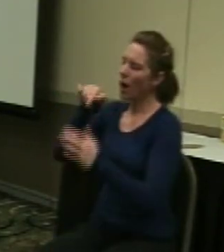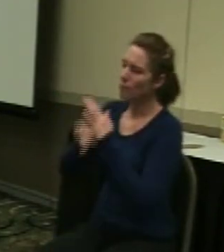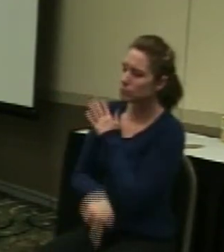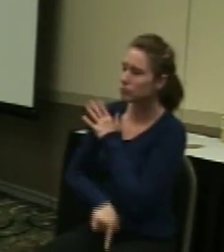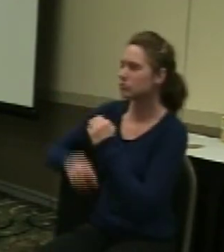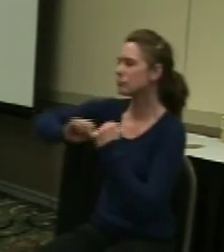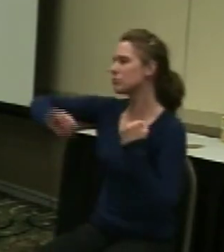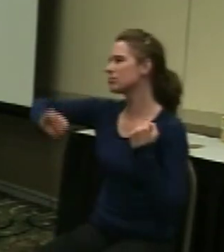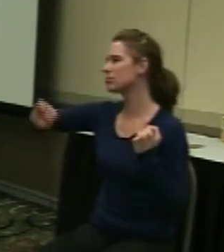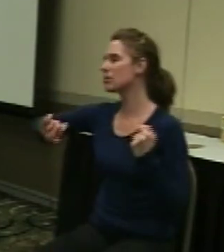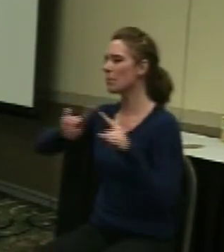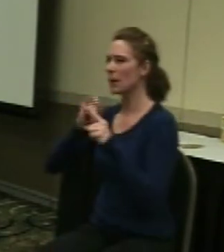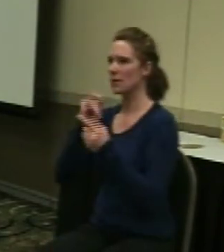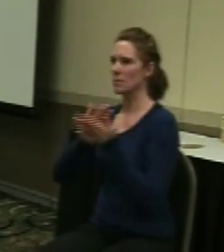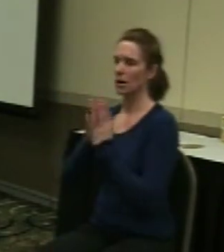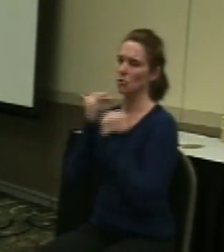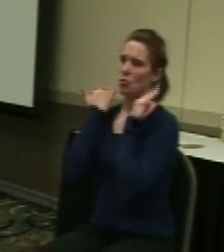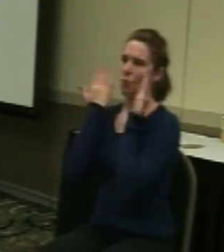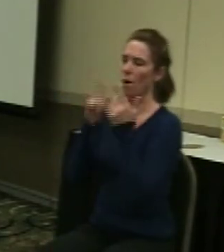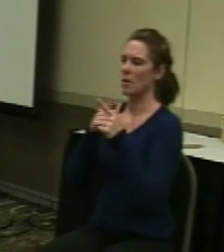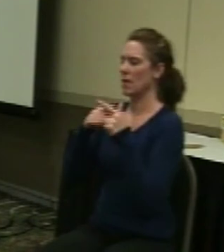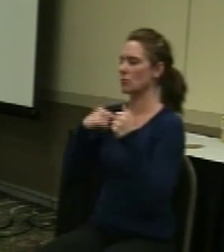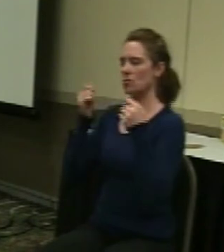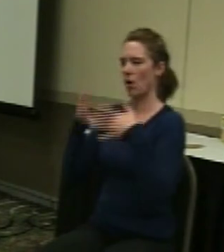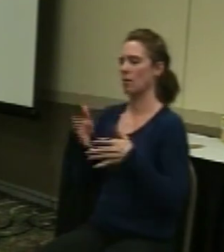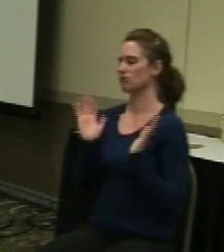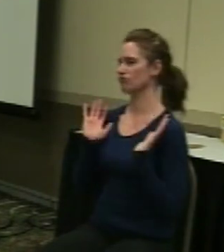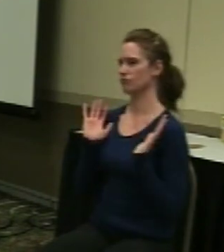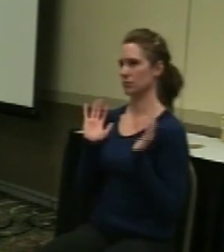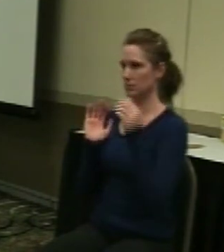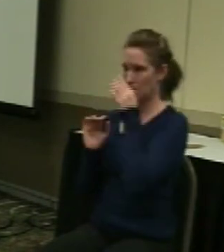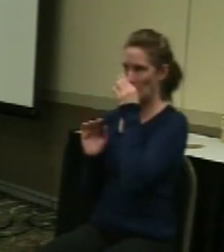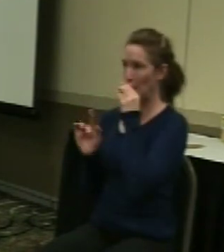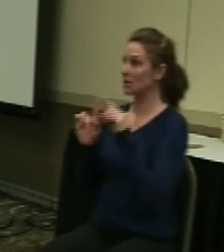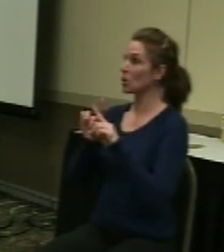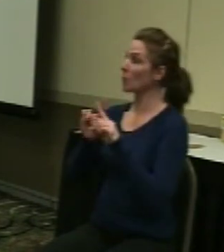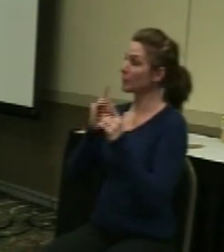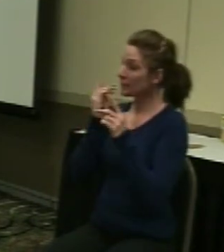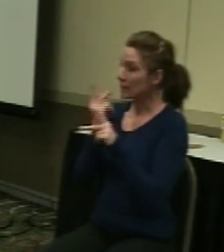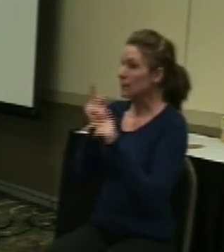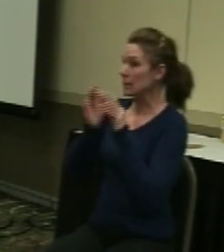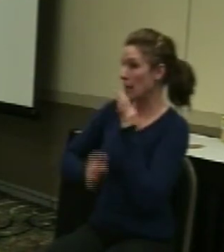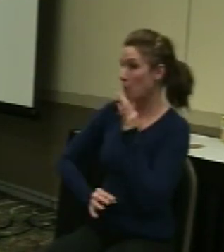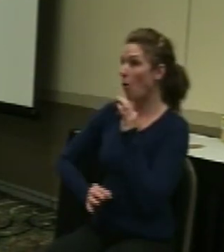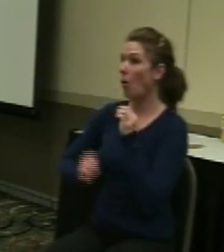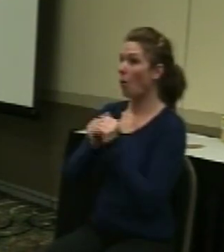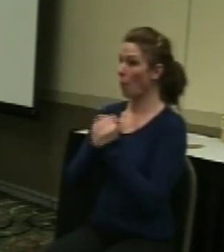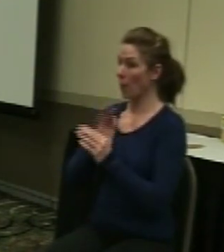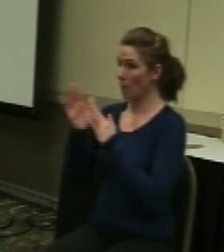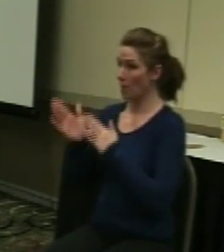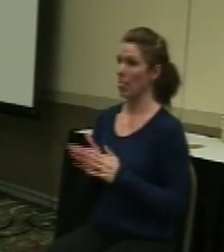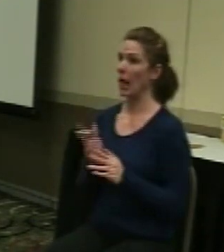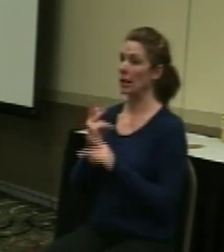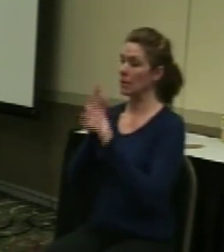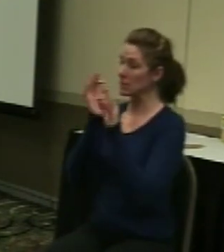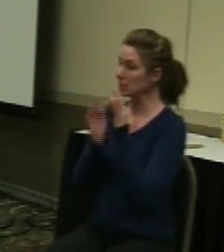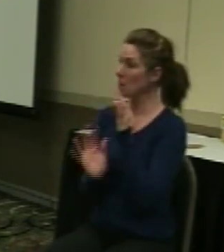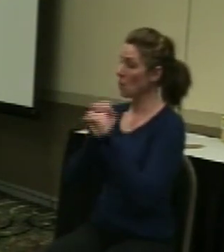too cumbersome, we lose track, don't we? So if we're simple with our plan and it's concrete